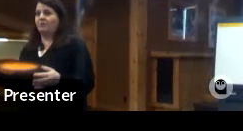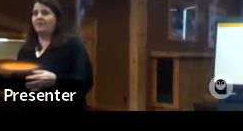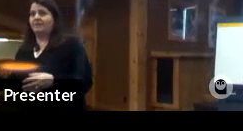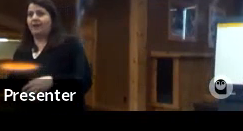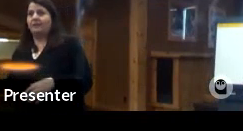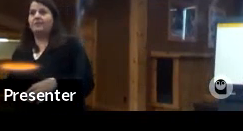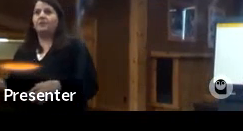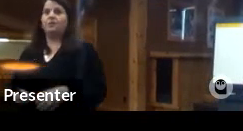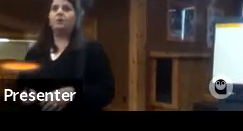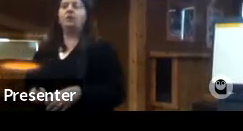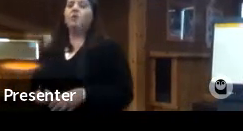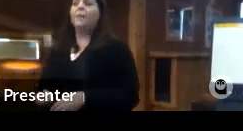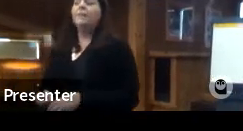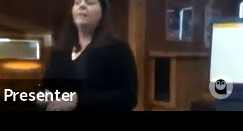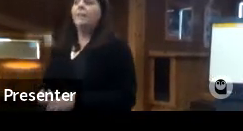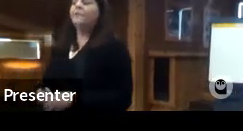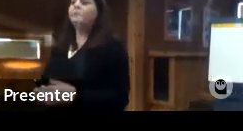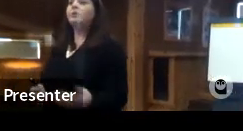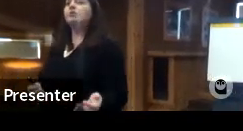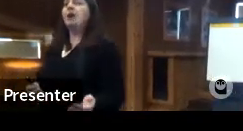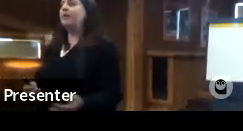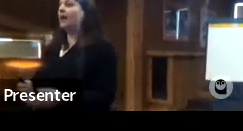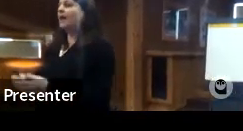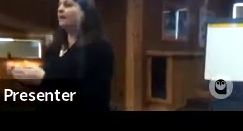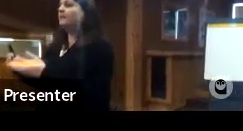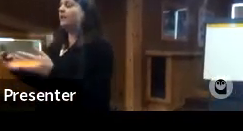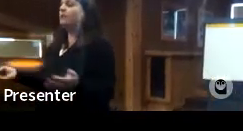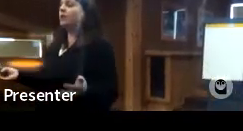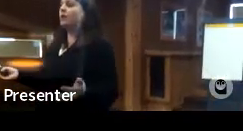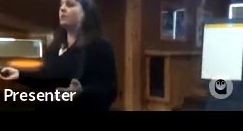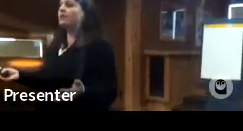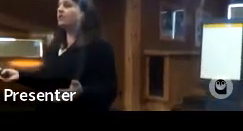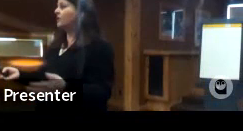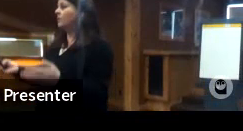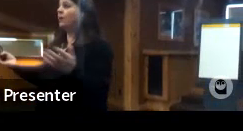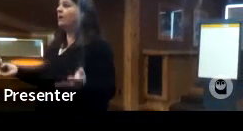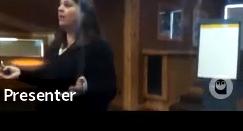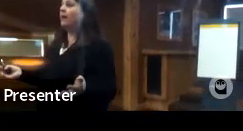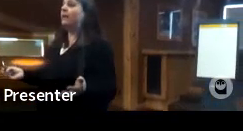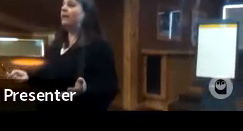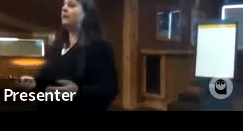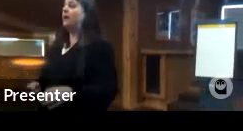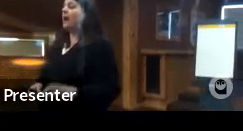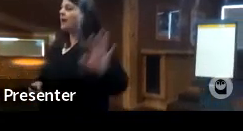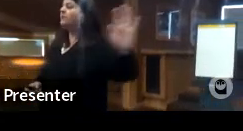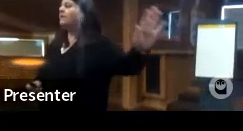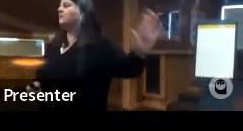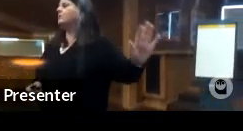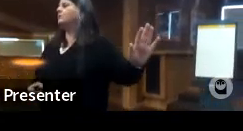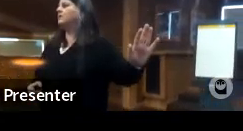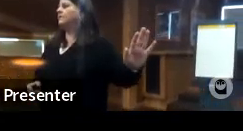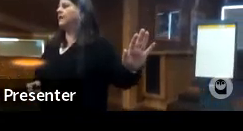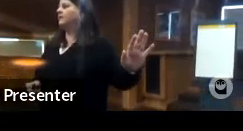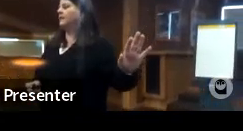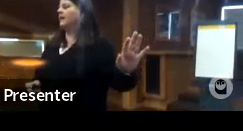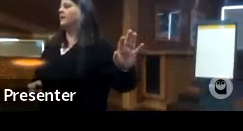of things about domestic violence, sex assault, and trauma. If I'm doing a trial, I can't, in closing arguments, just start bringing all that in. I have to have